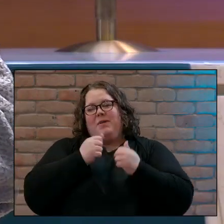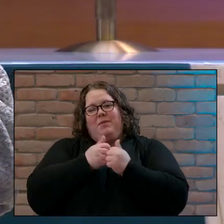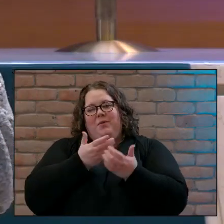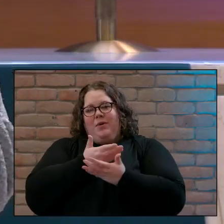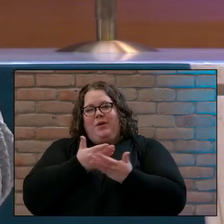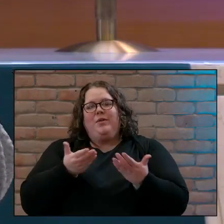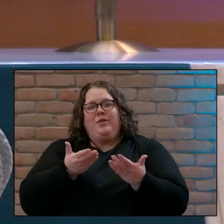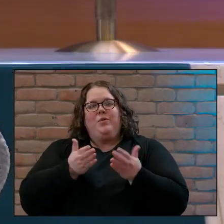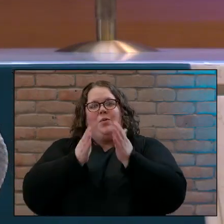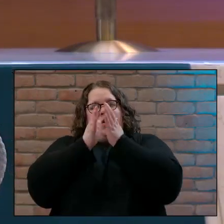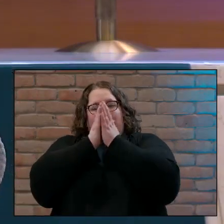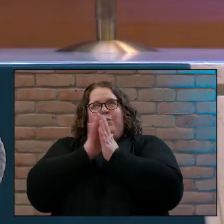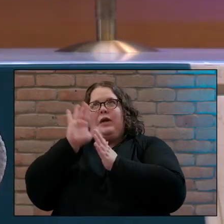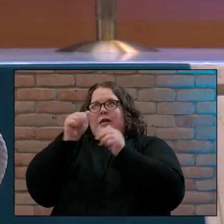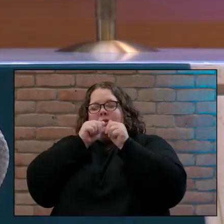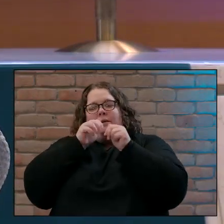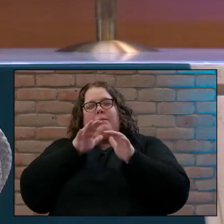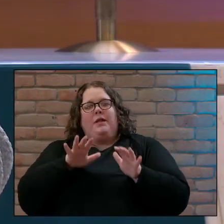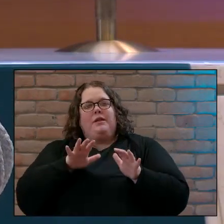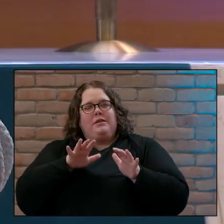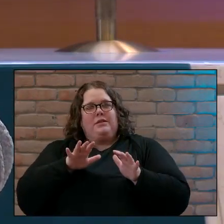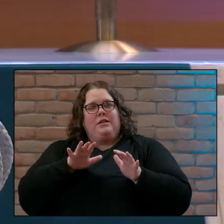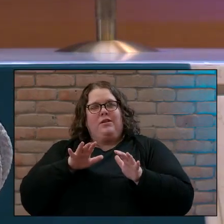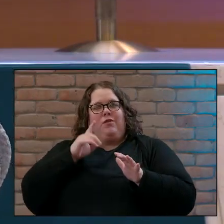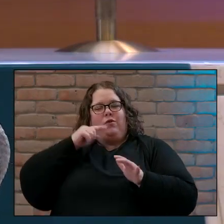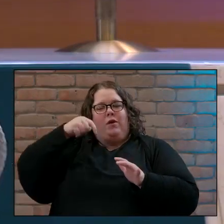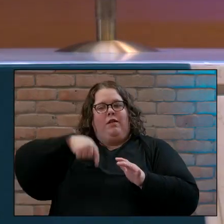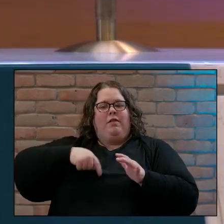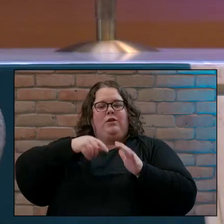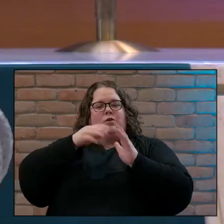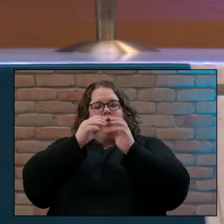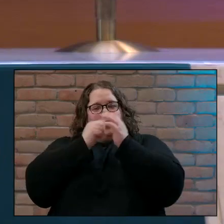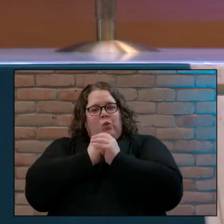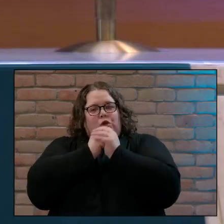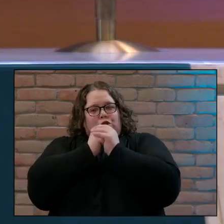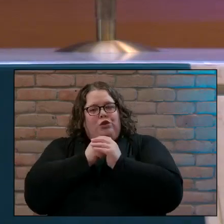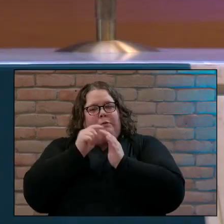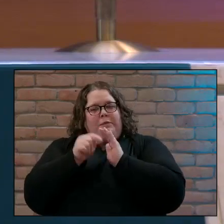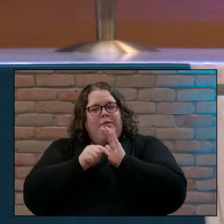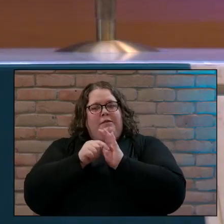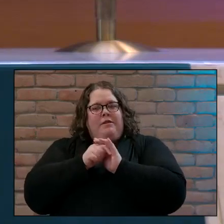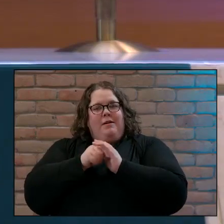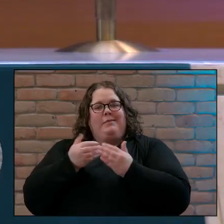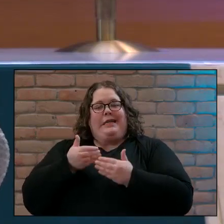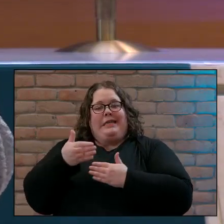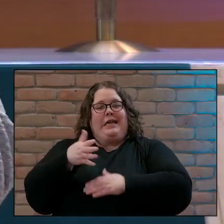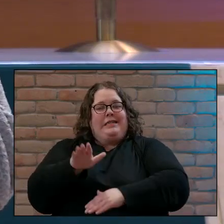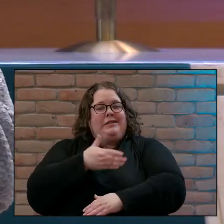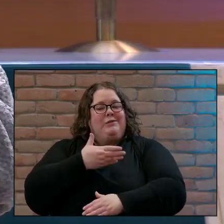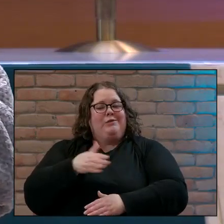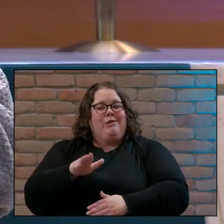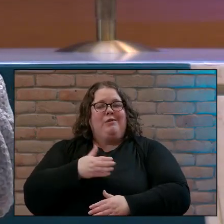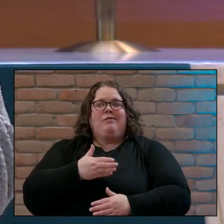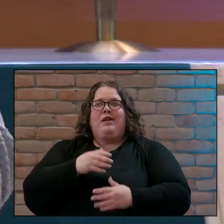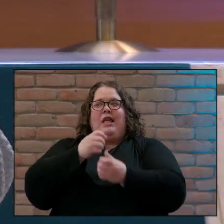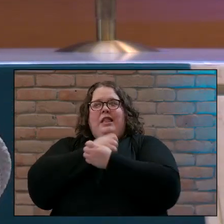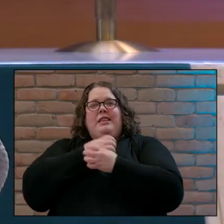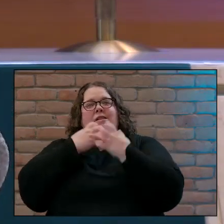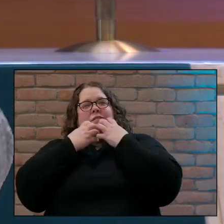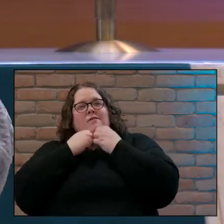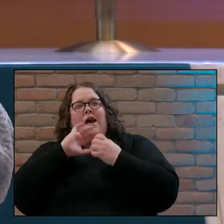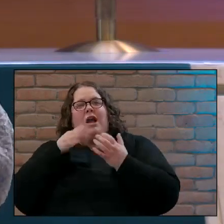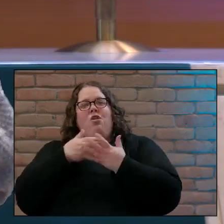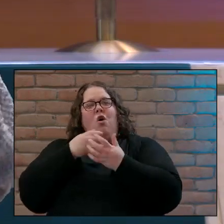We pray God's blessing upon us during our time of worship. And we continue with our hymn, Love Divine, All Loves